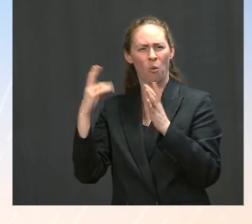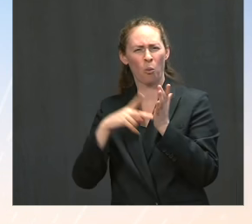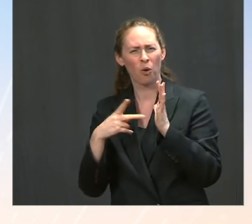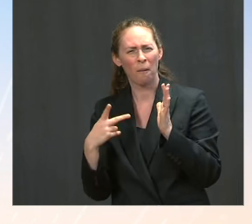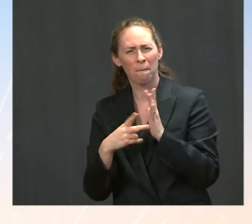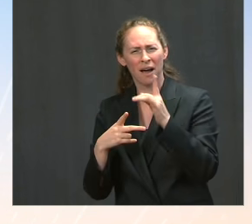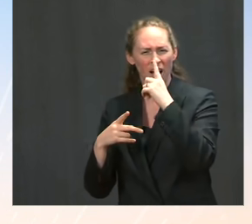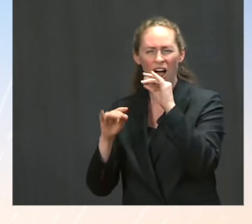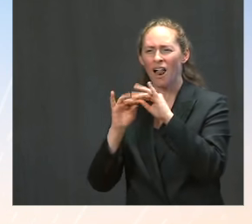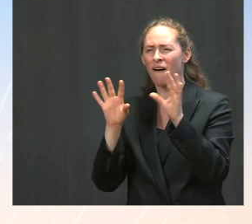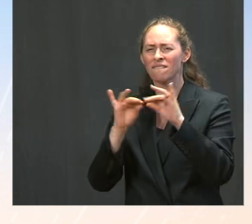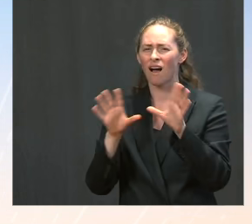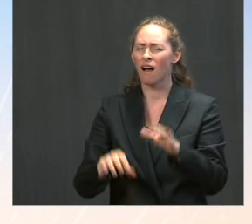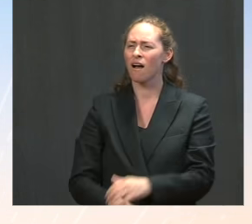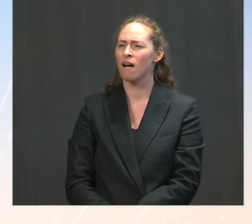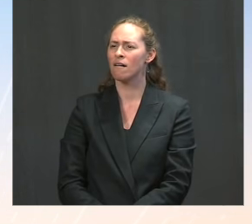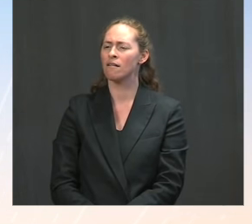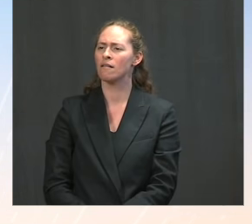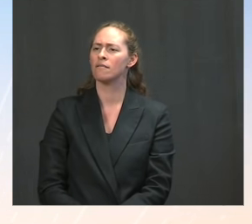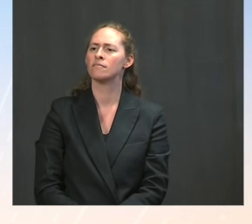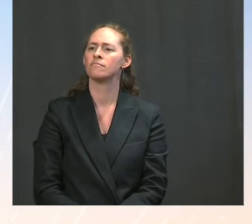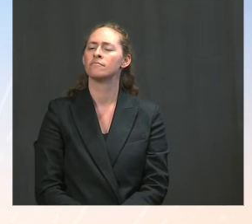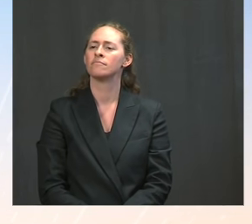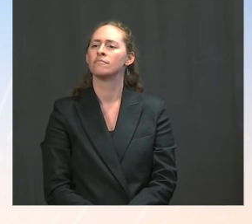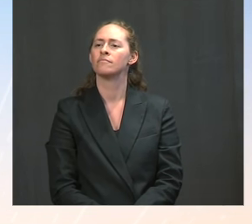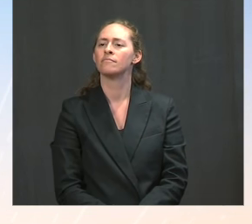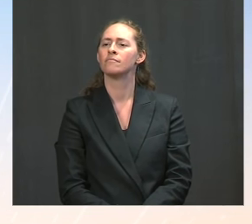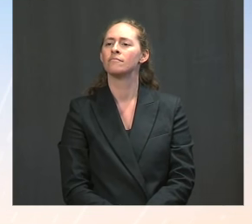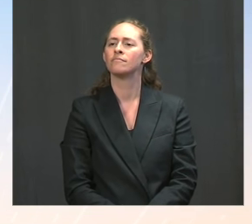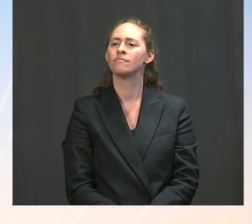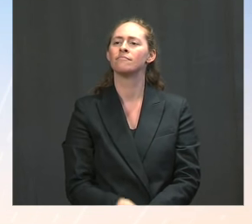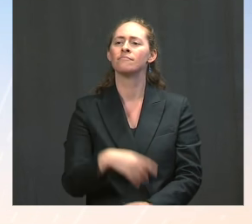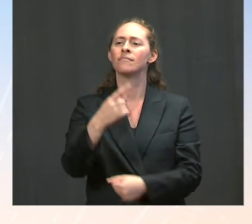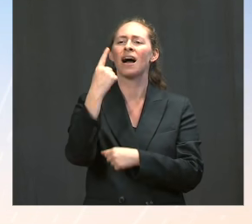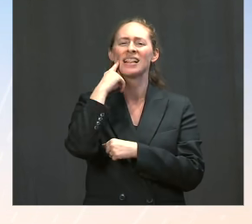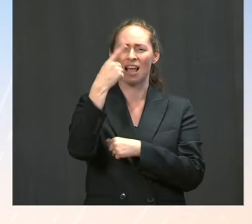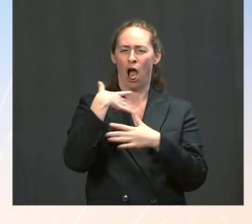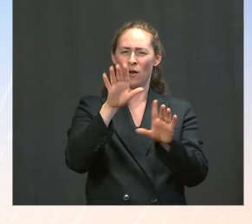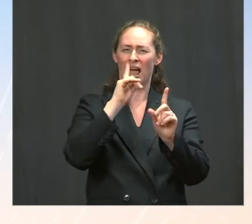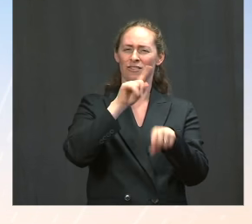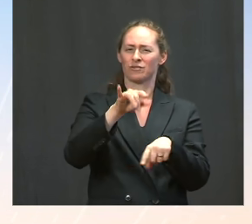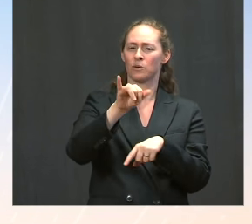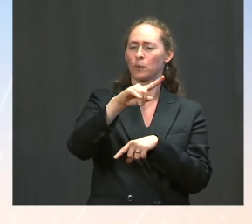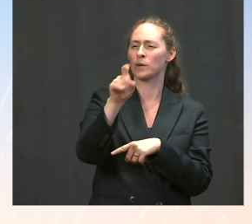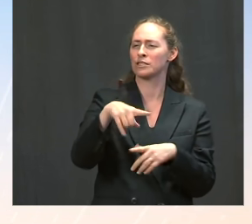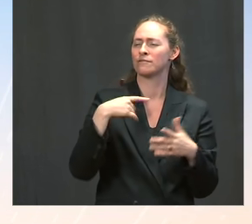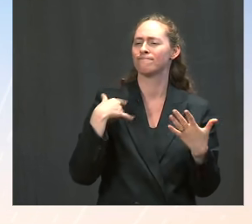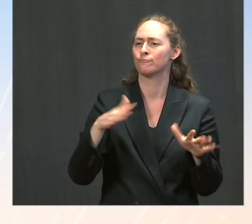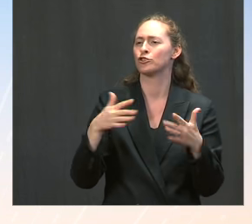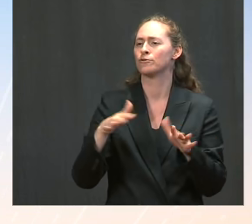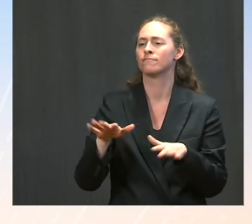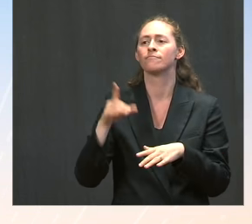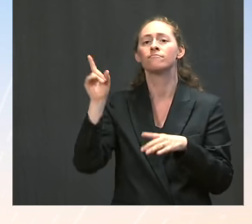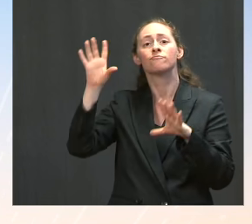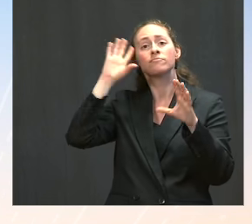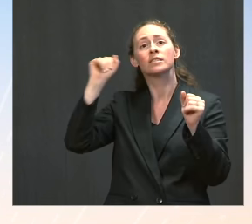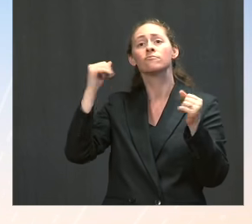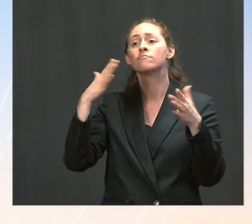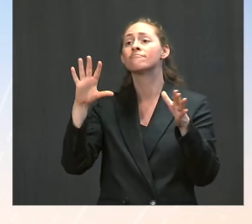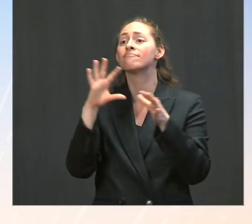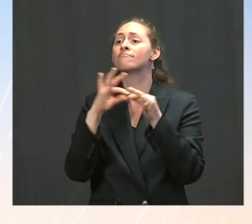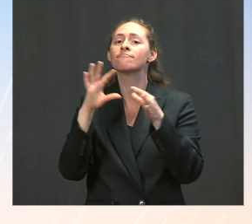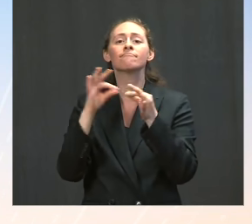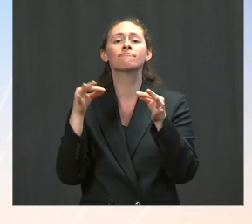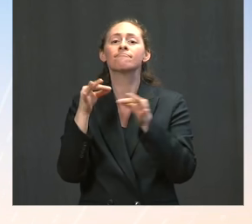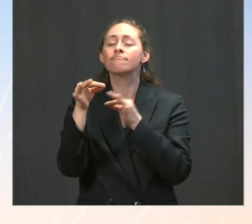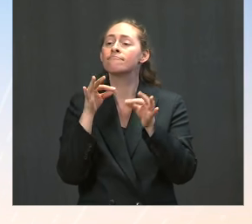question over here in response to her question, what the president was speaking to is the fact that it's a parliamentary process. It's not something you wage a magic wand